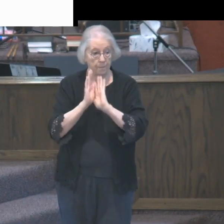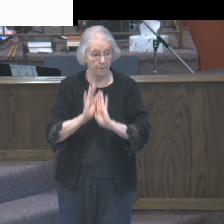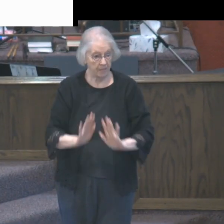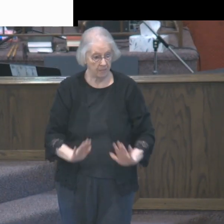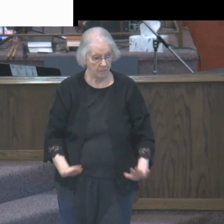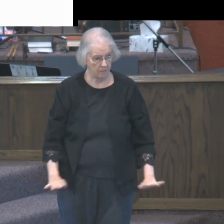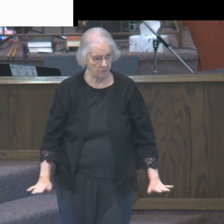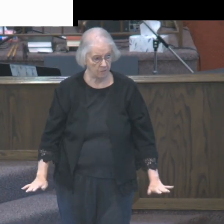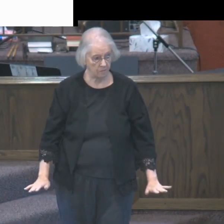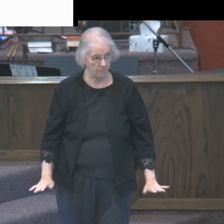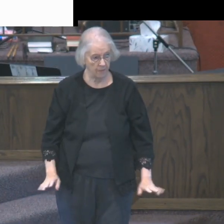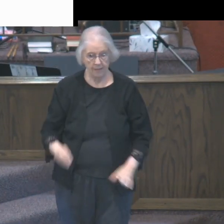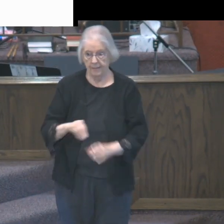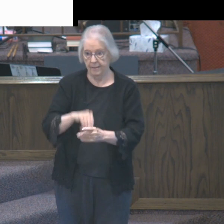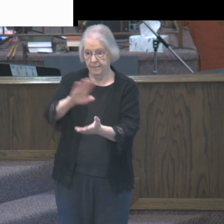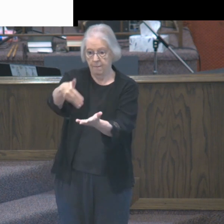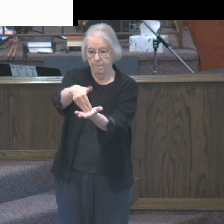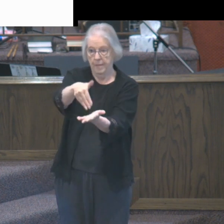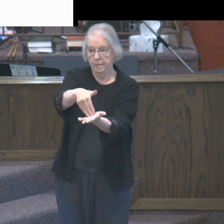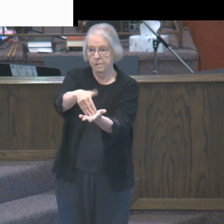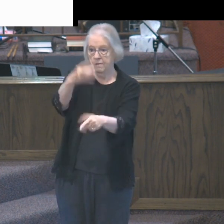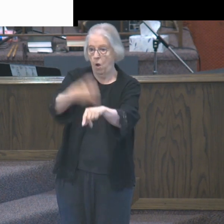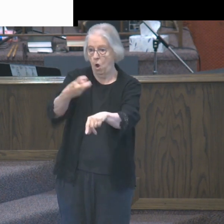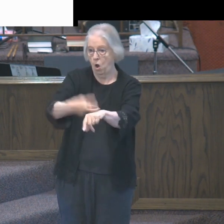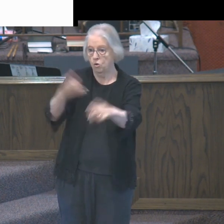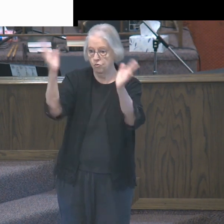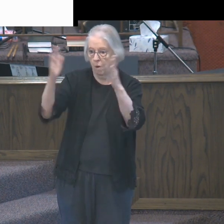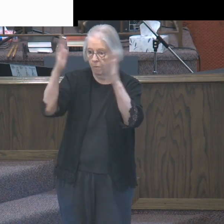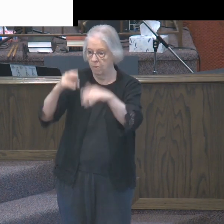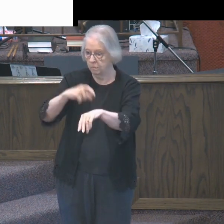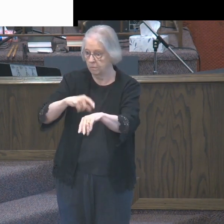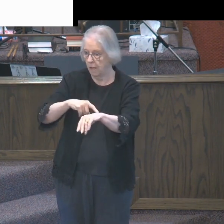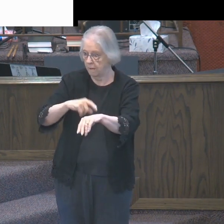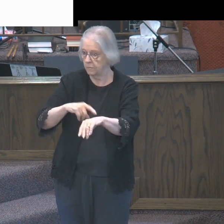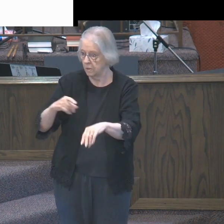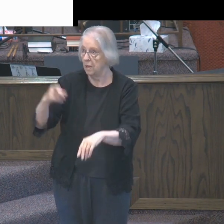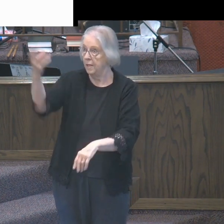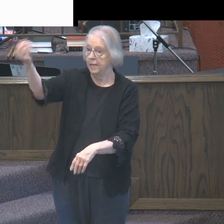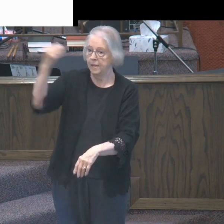Why? Because the love of God, there it is, all the way back to that love thing,